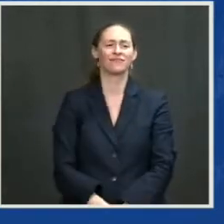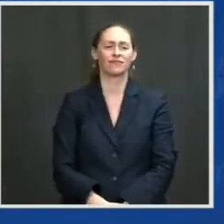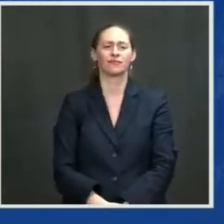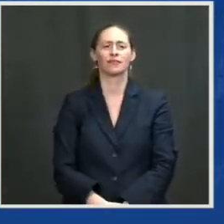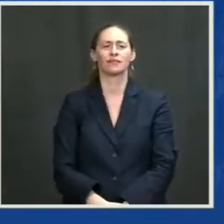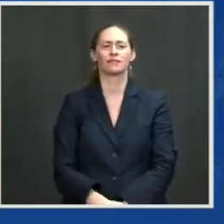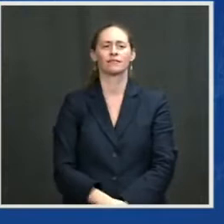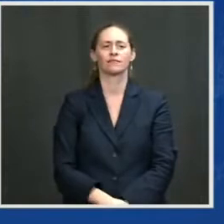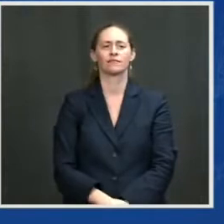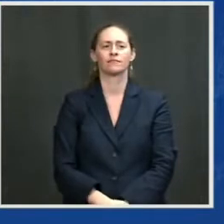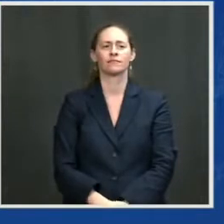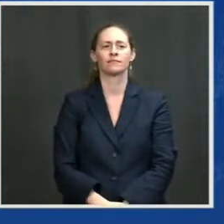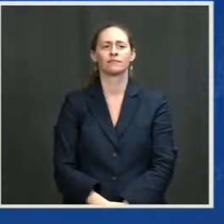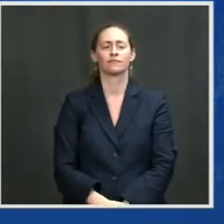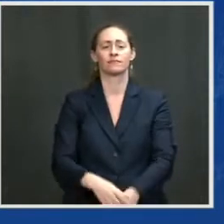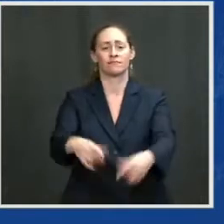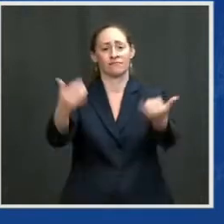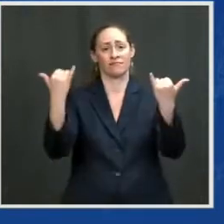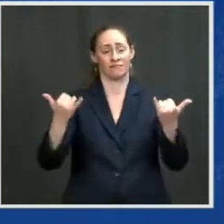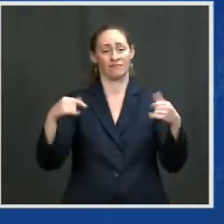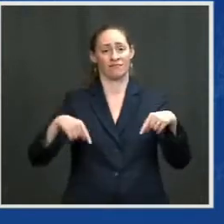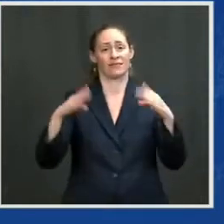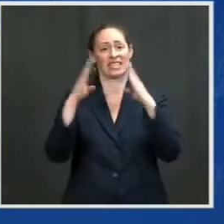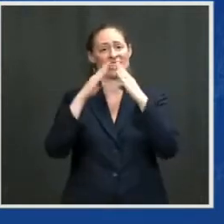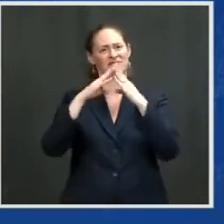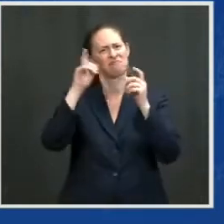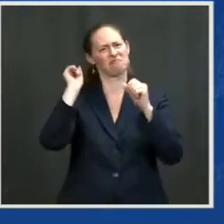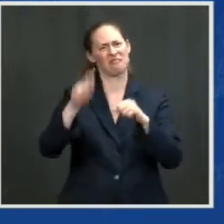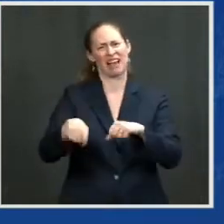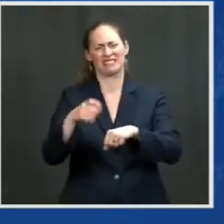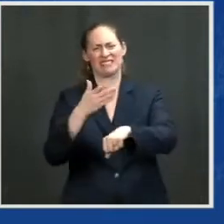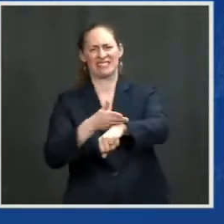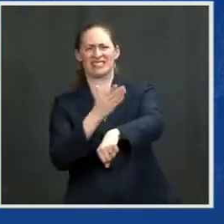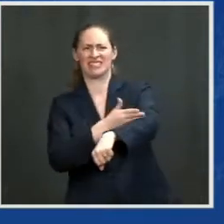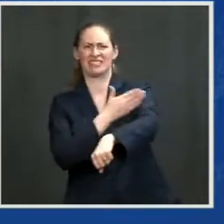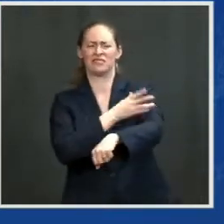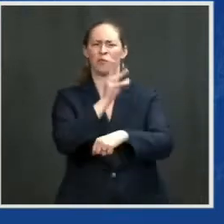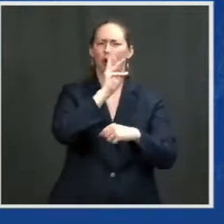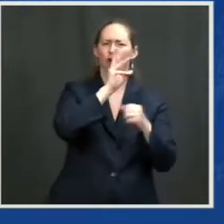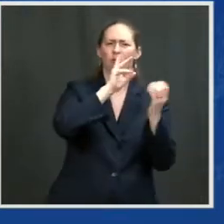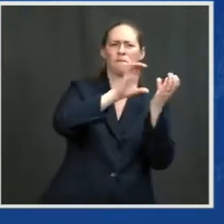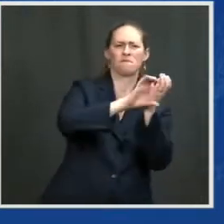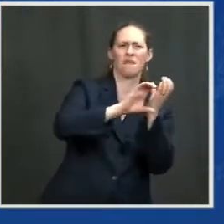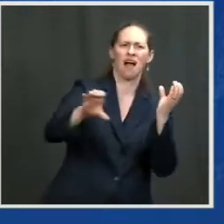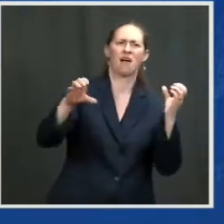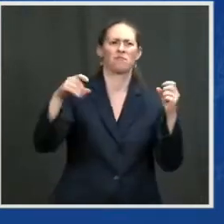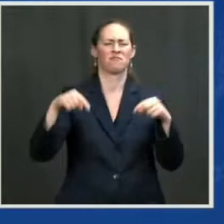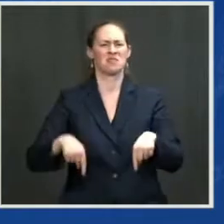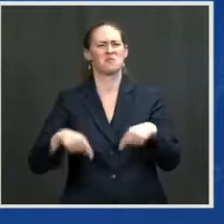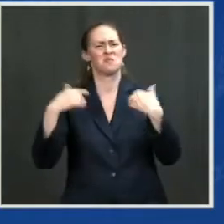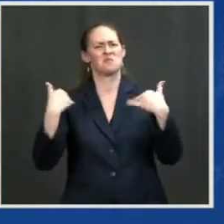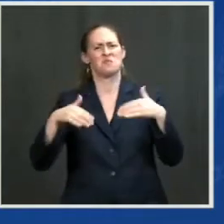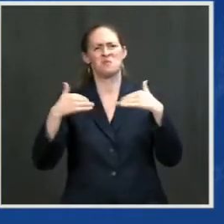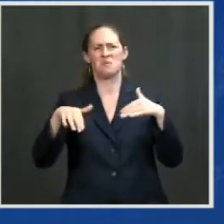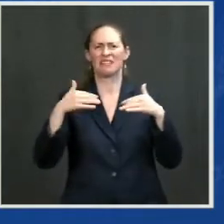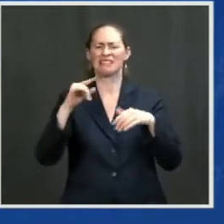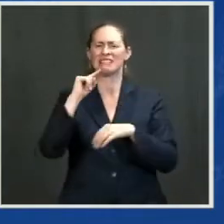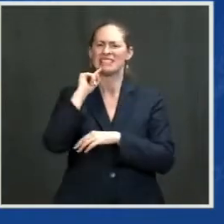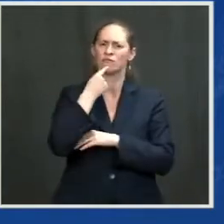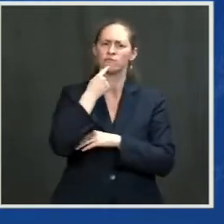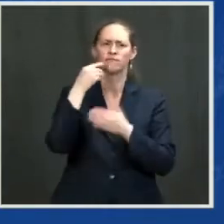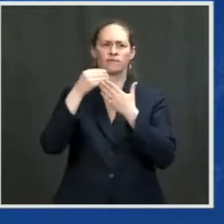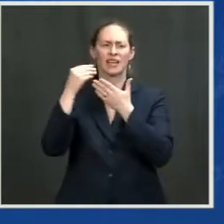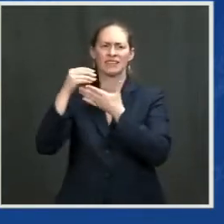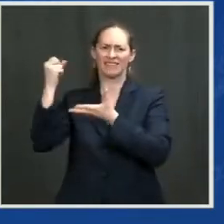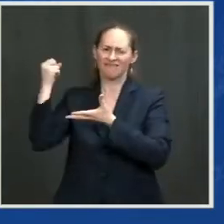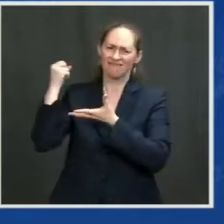need it repaired. Look, these are the highest values investments you can make as a nation, and they last the longest. Economists, left, right,